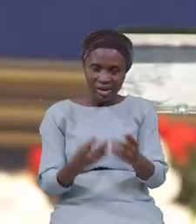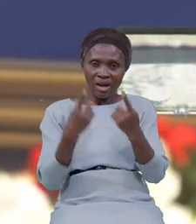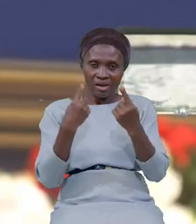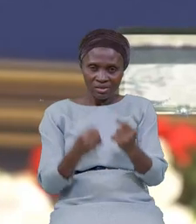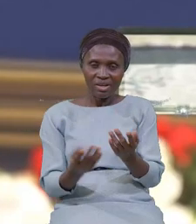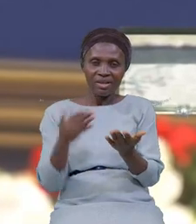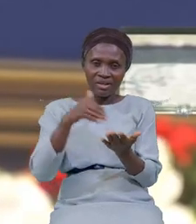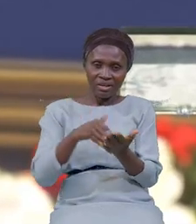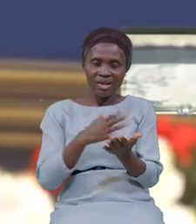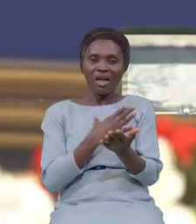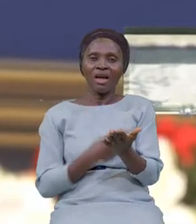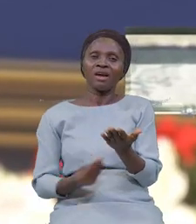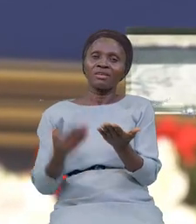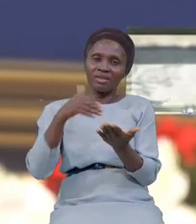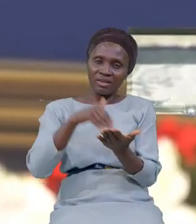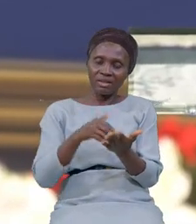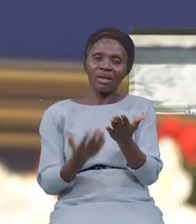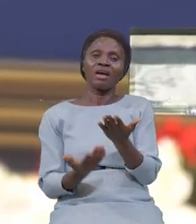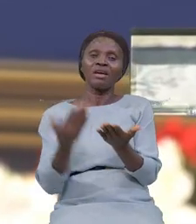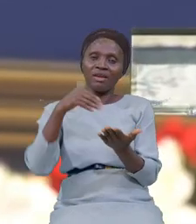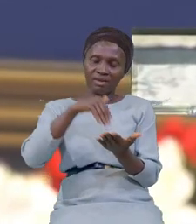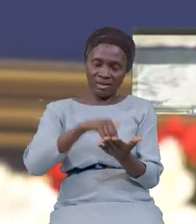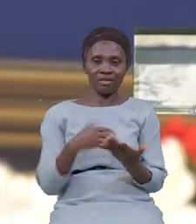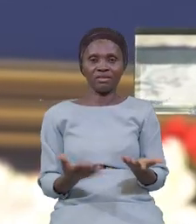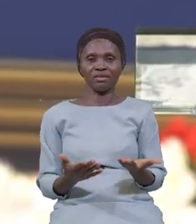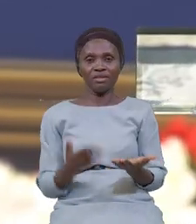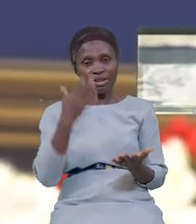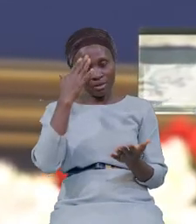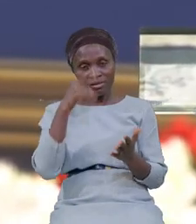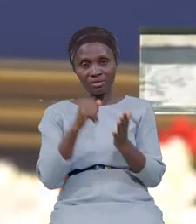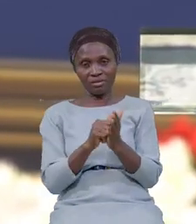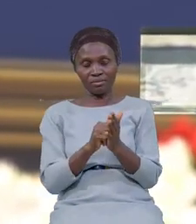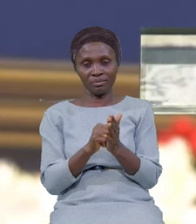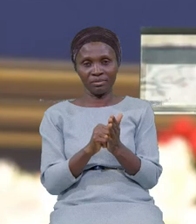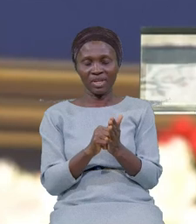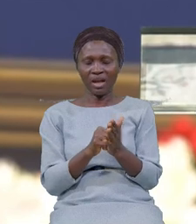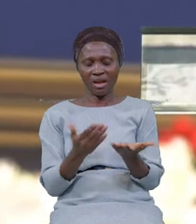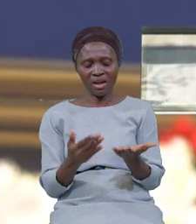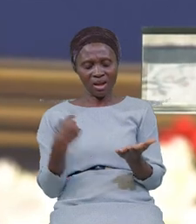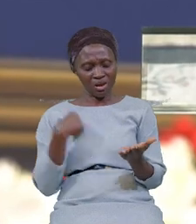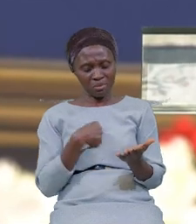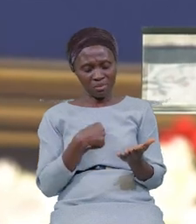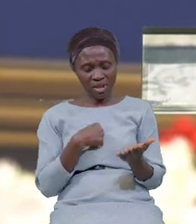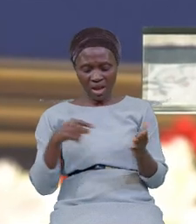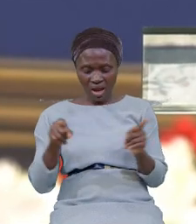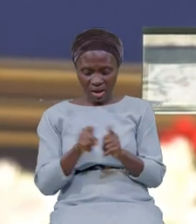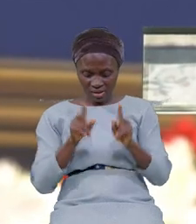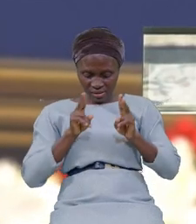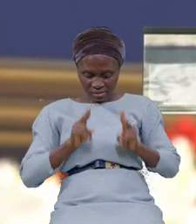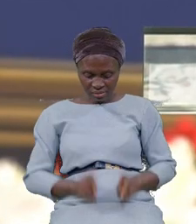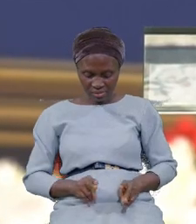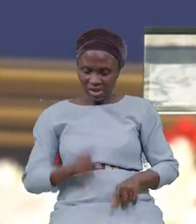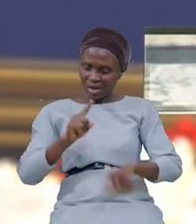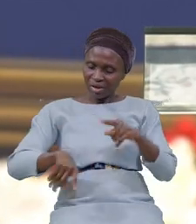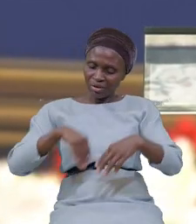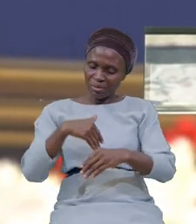able to make the change by yourself, our Creator God in heaven invites